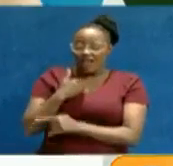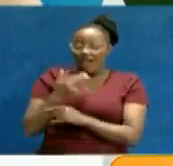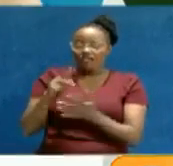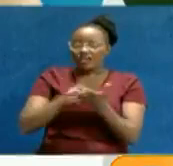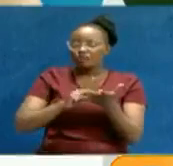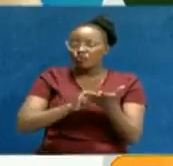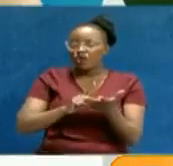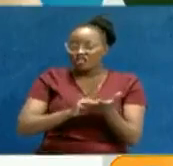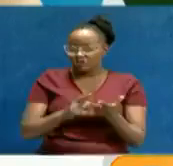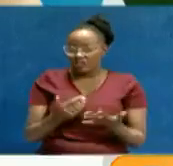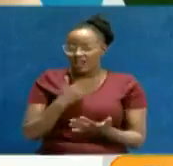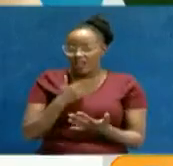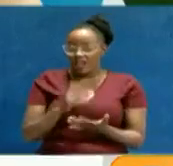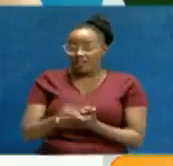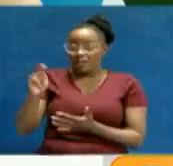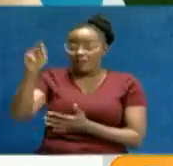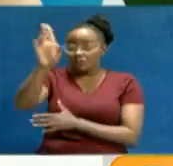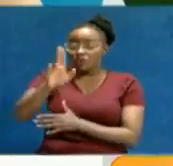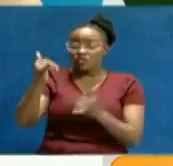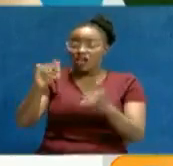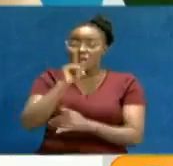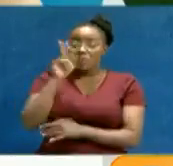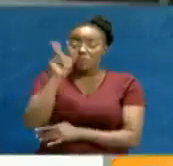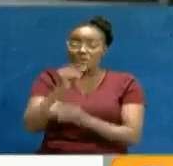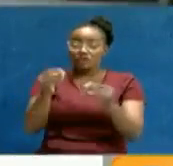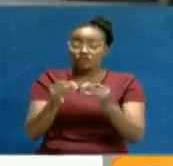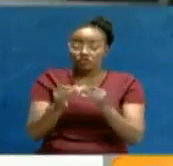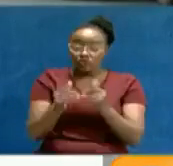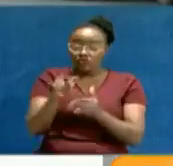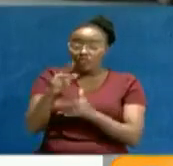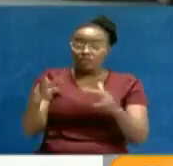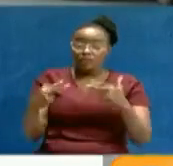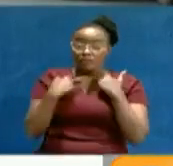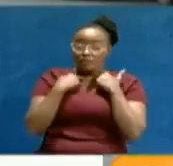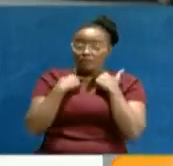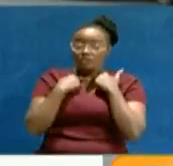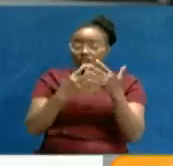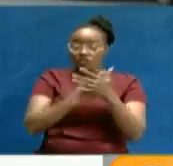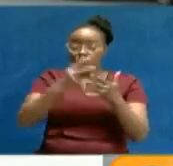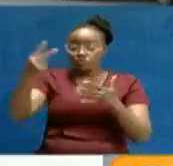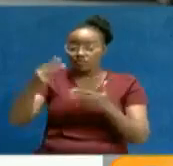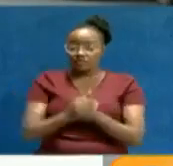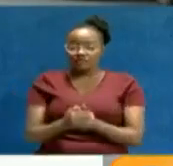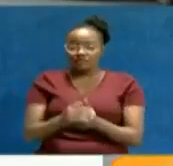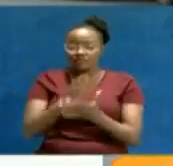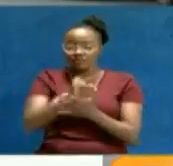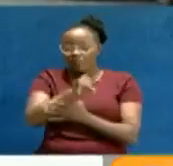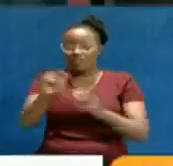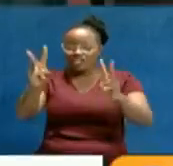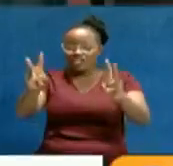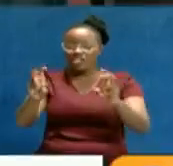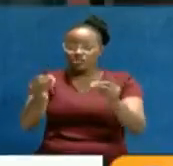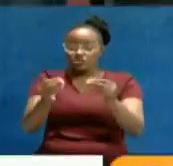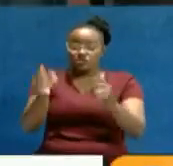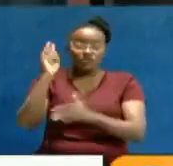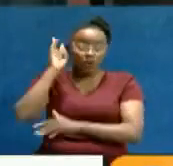levels of aflatoxins. President Kenyatta has now ordered resolution of the stalemate in 2 weeks. And some of those issues will be